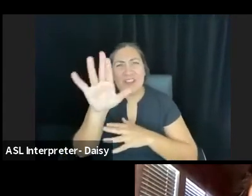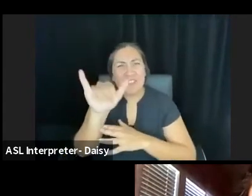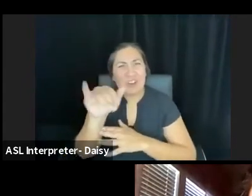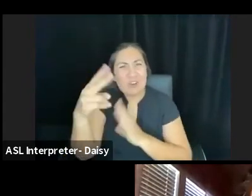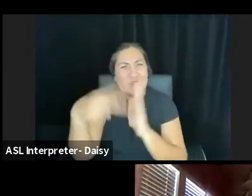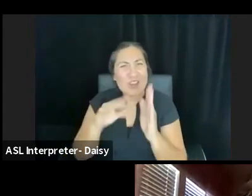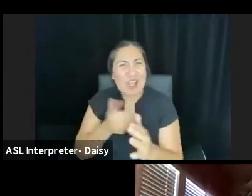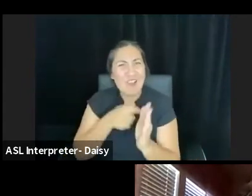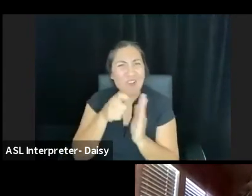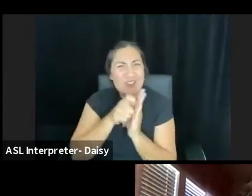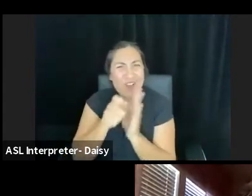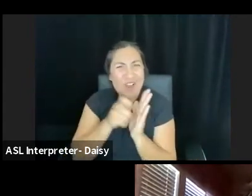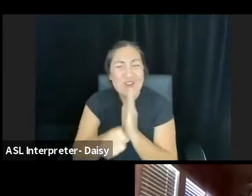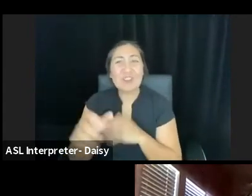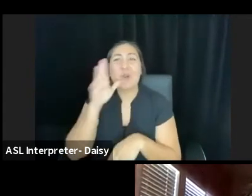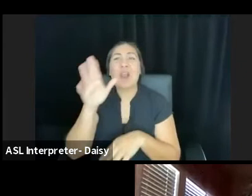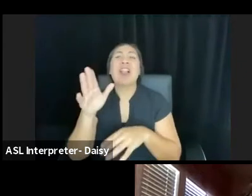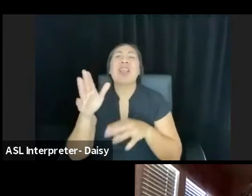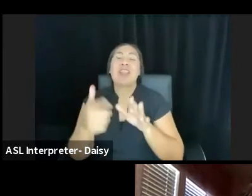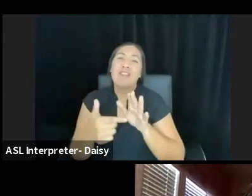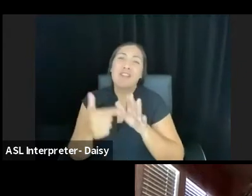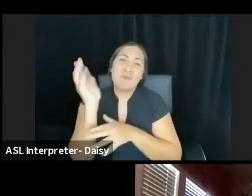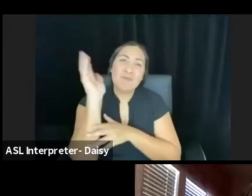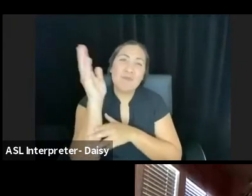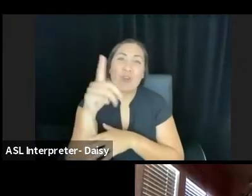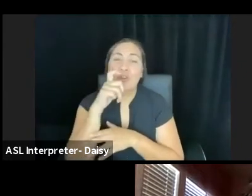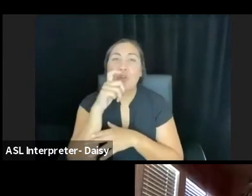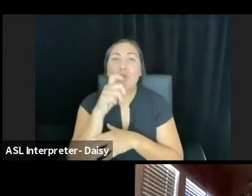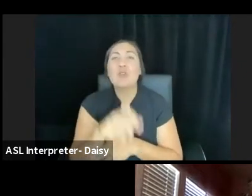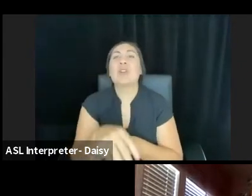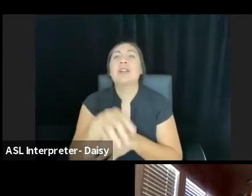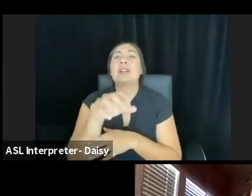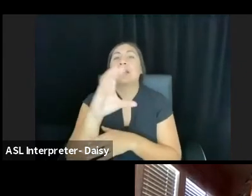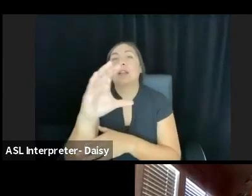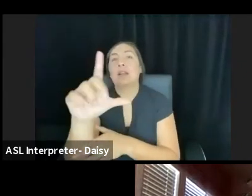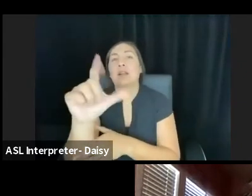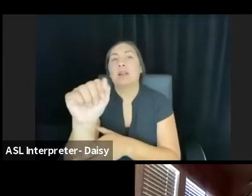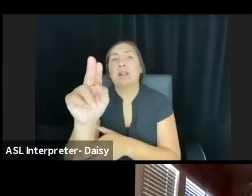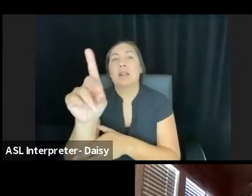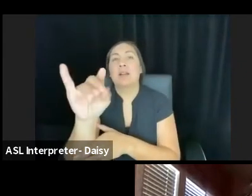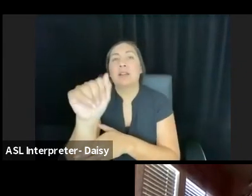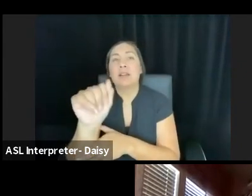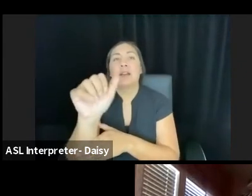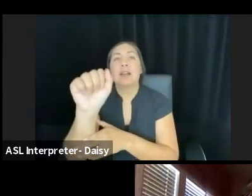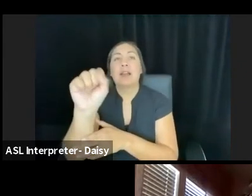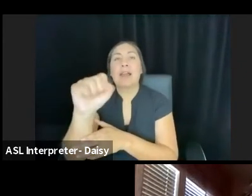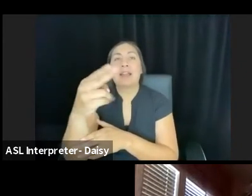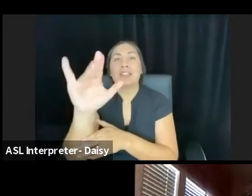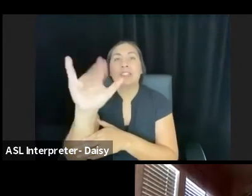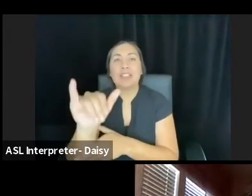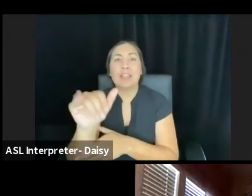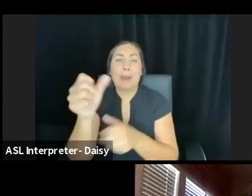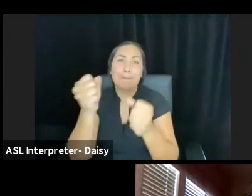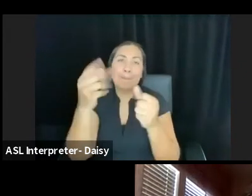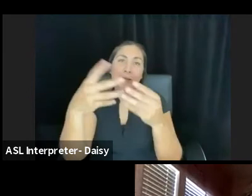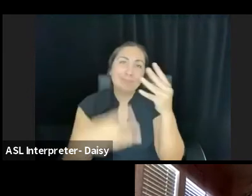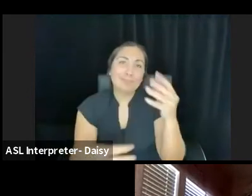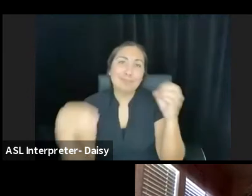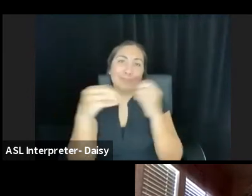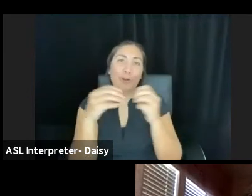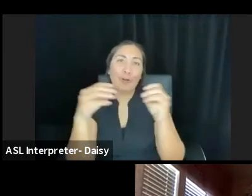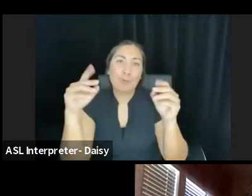featuring Rachel Spencer, Spencer Hewitt, Claudia Alec, Ashley Hansen, and more. We'll be announcing more Tuesday conversations soon,